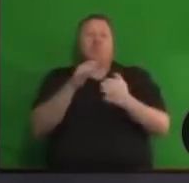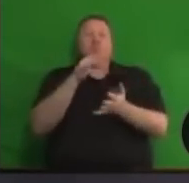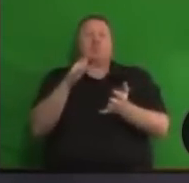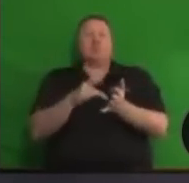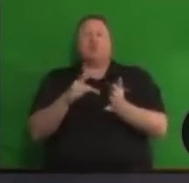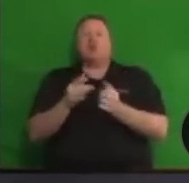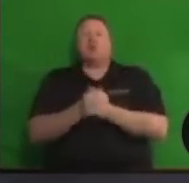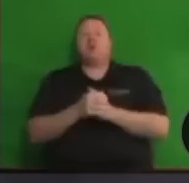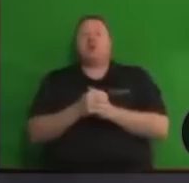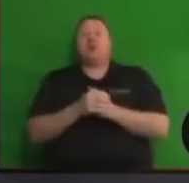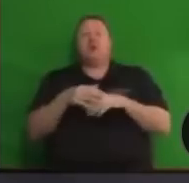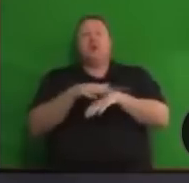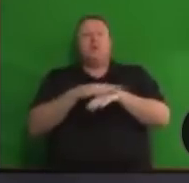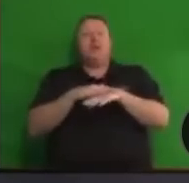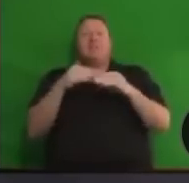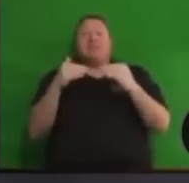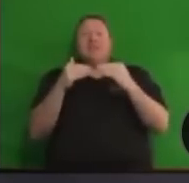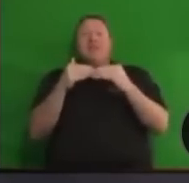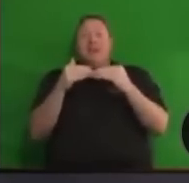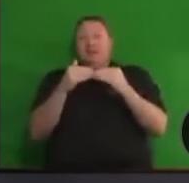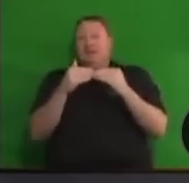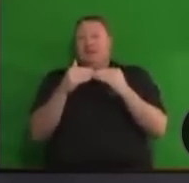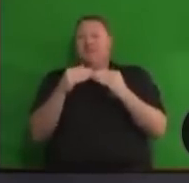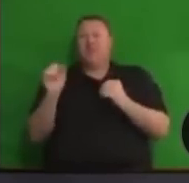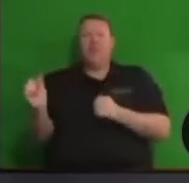standard for all of our plants.